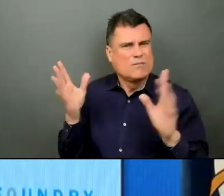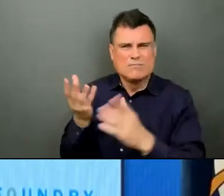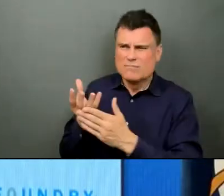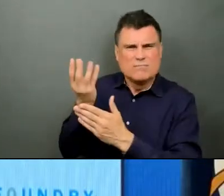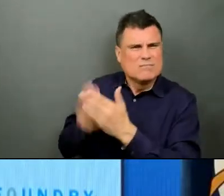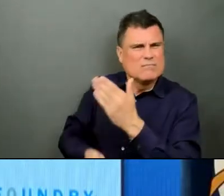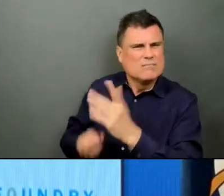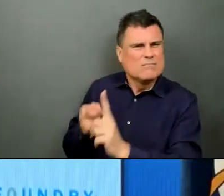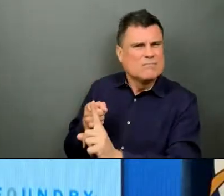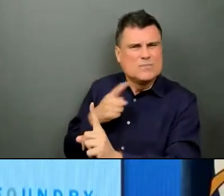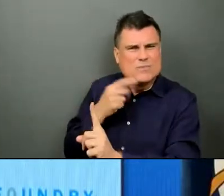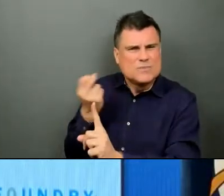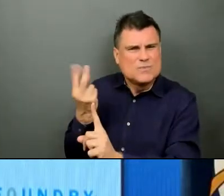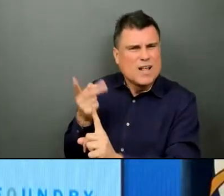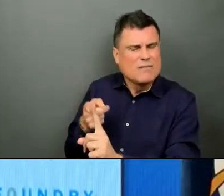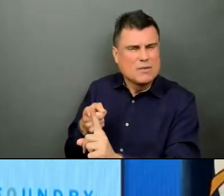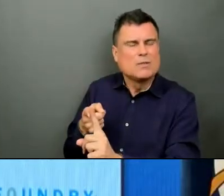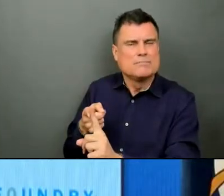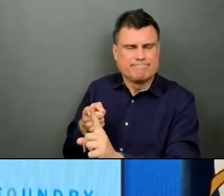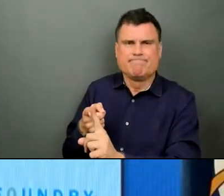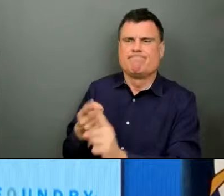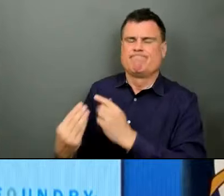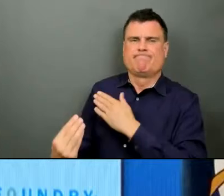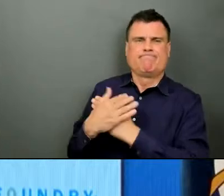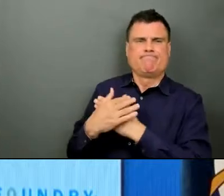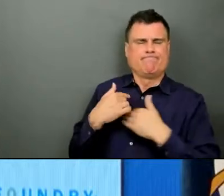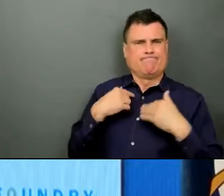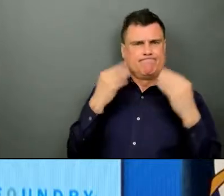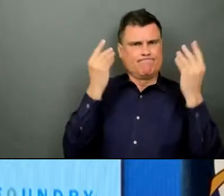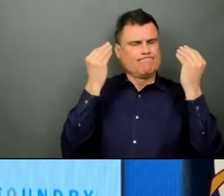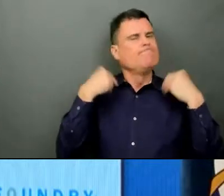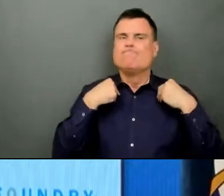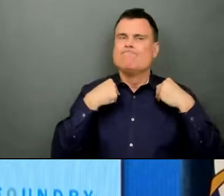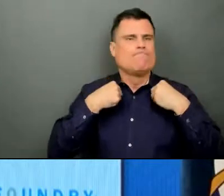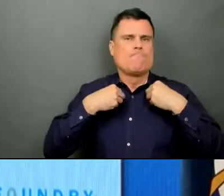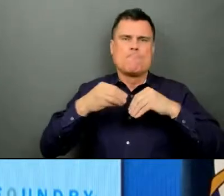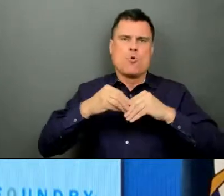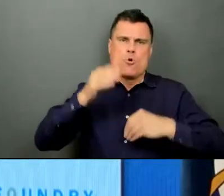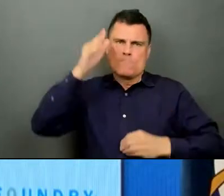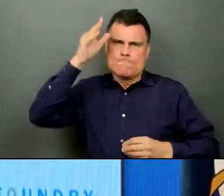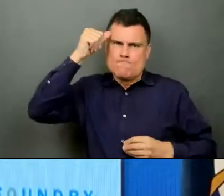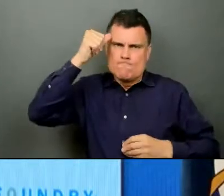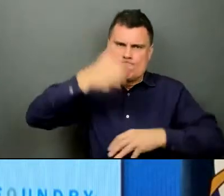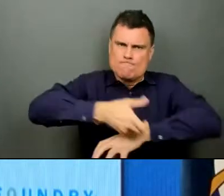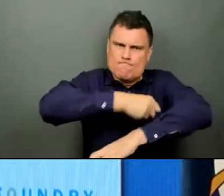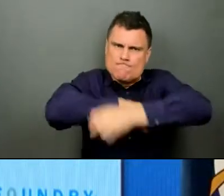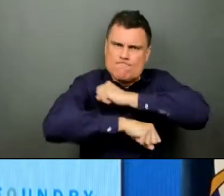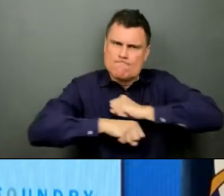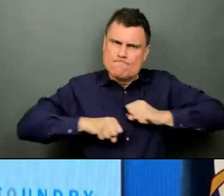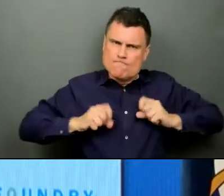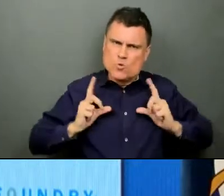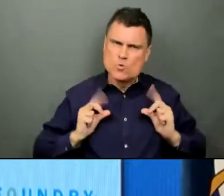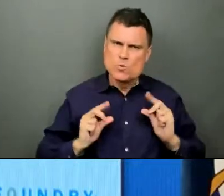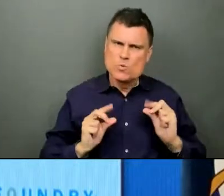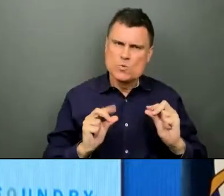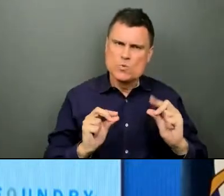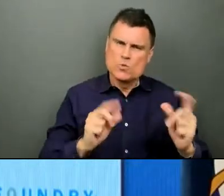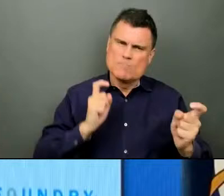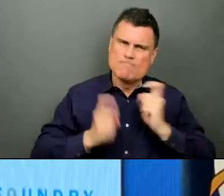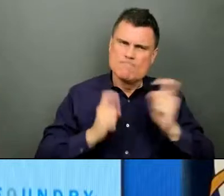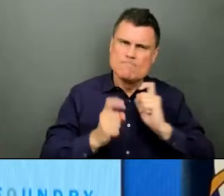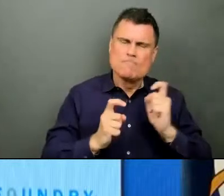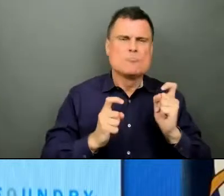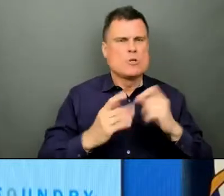strengthens our commitment as a government to build the kind of addictions and mental health care system that anybody